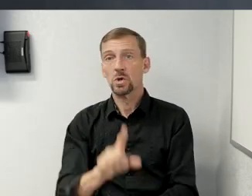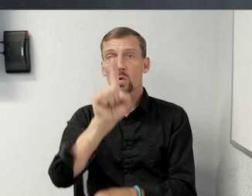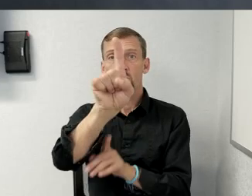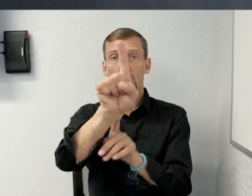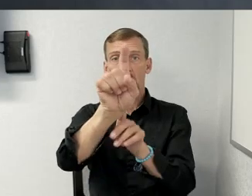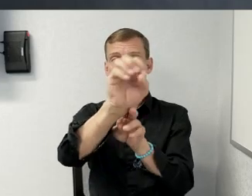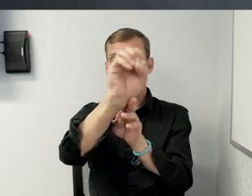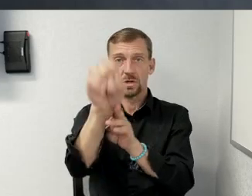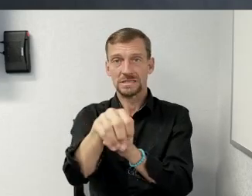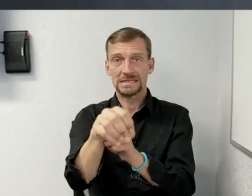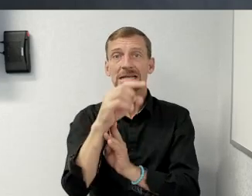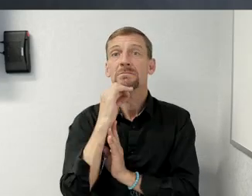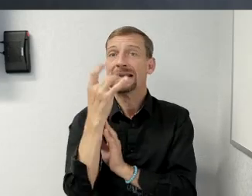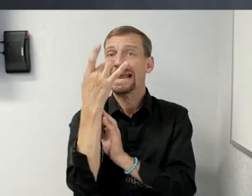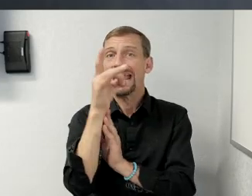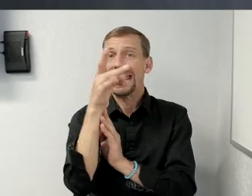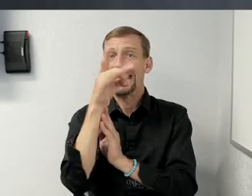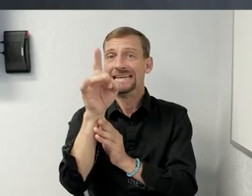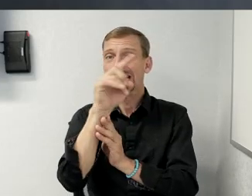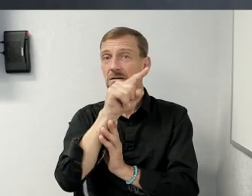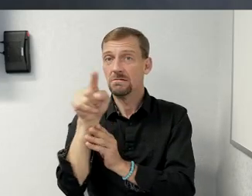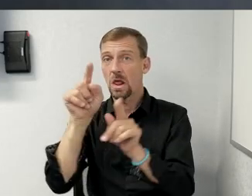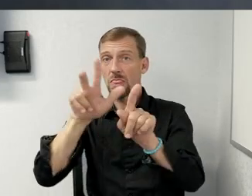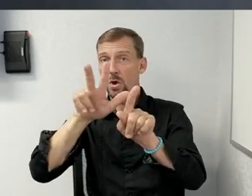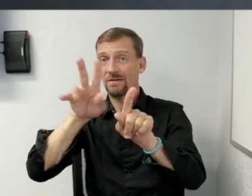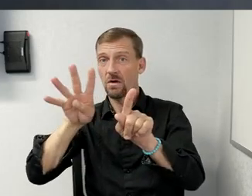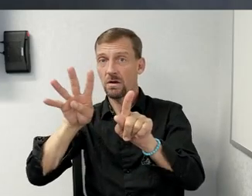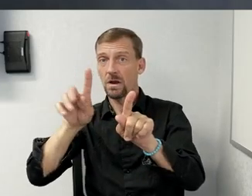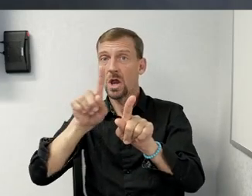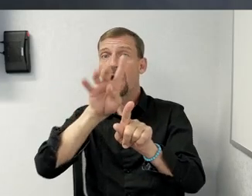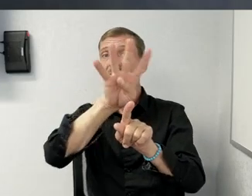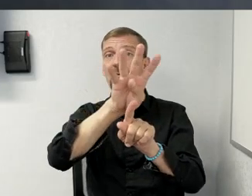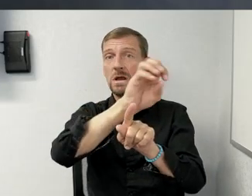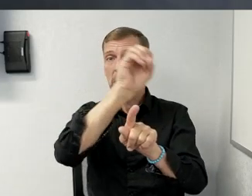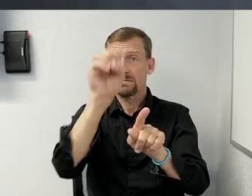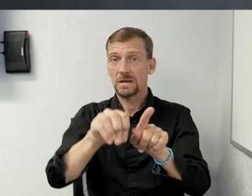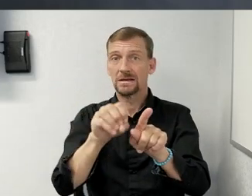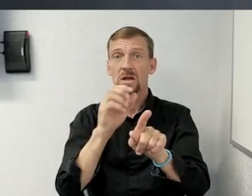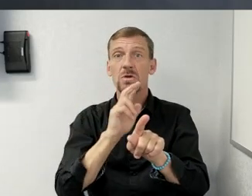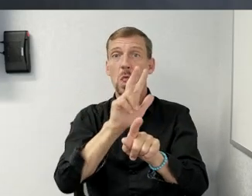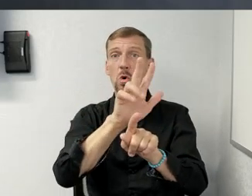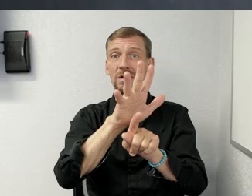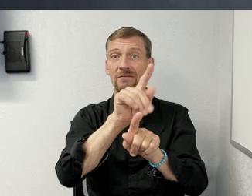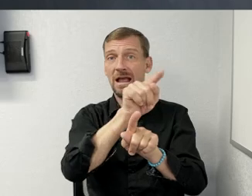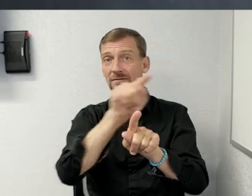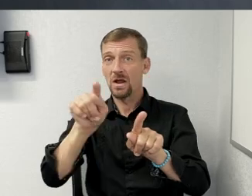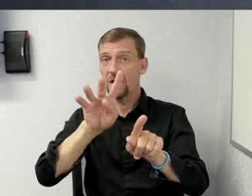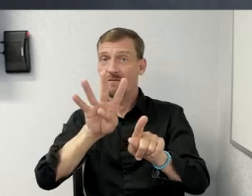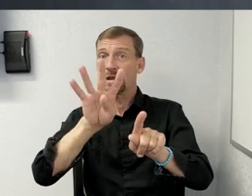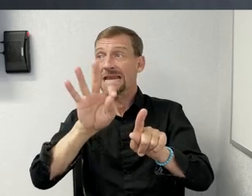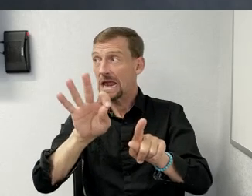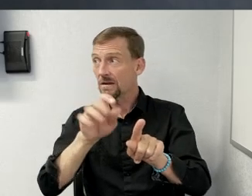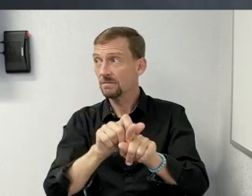1% were age 18 to 34. 4% were age 35 to